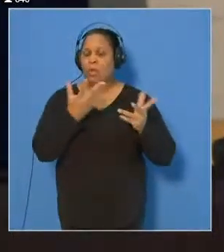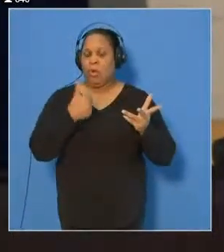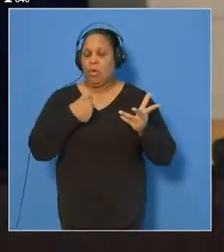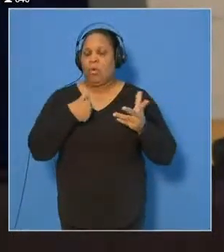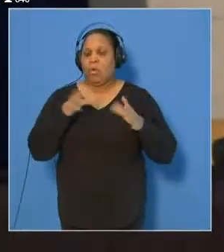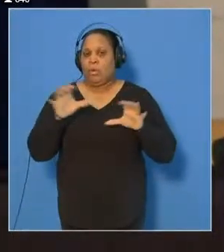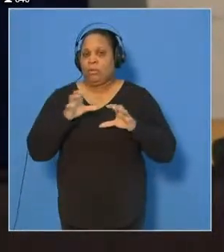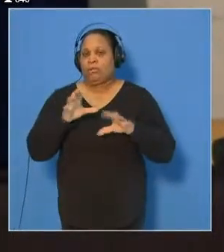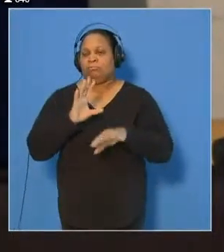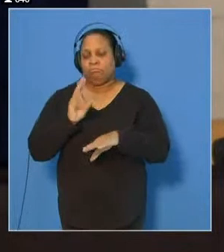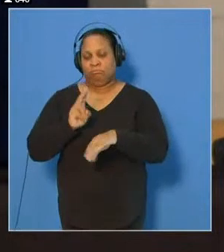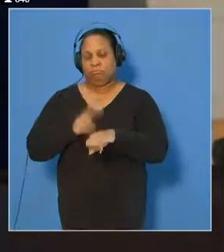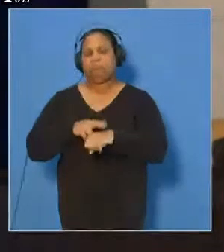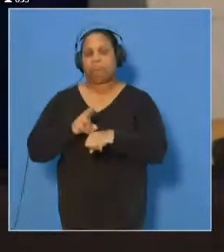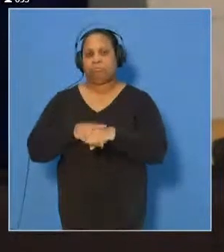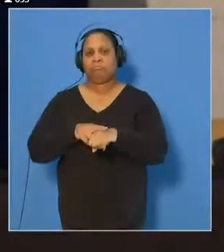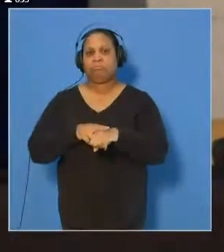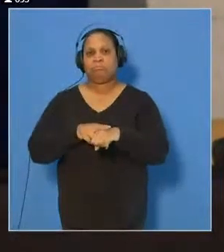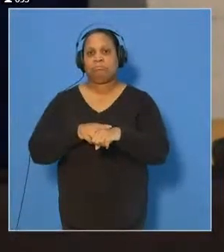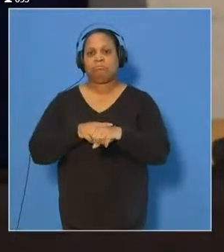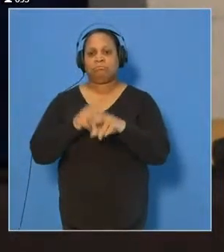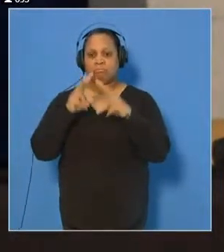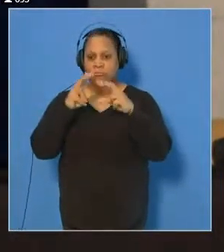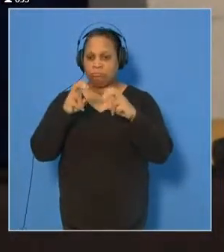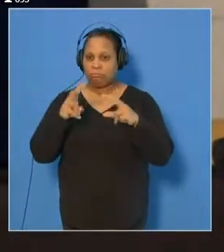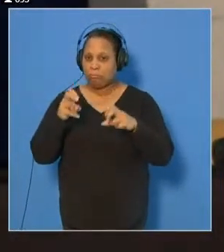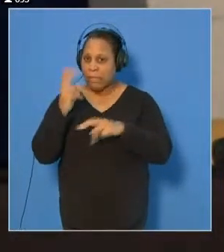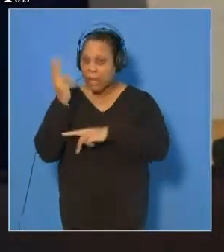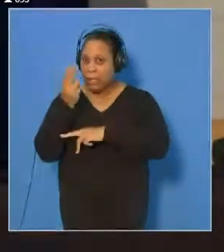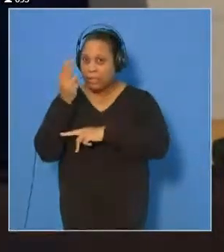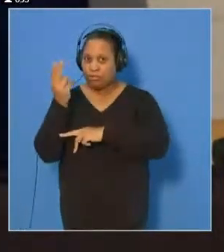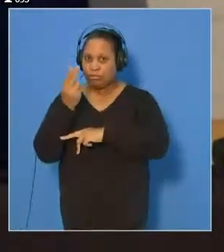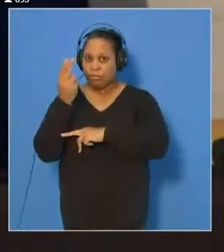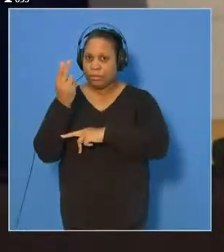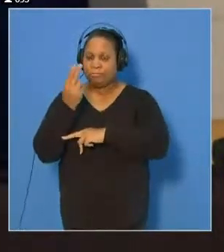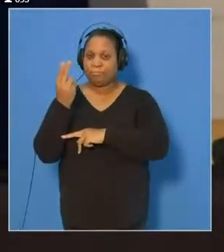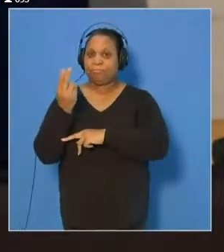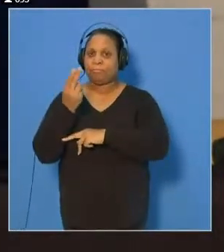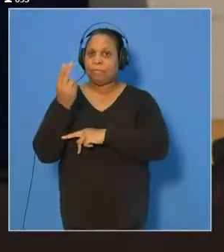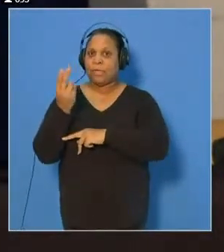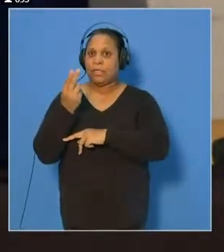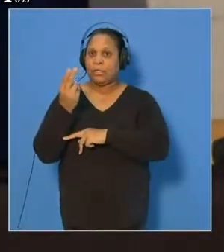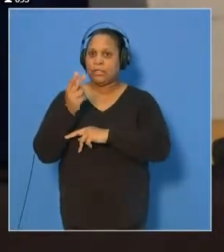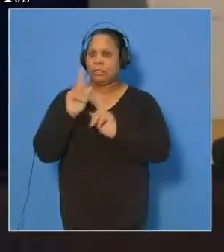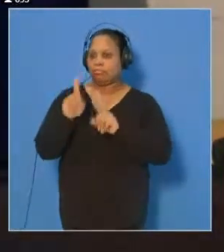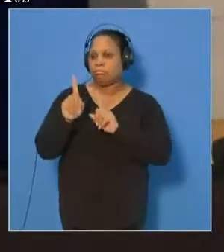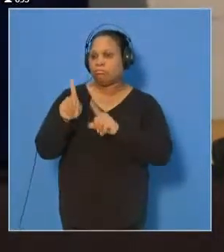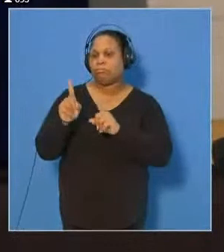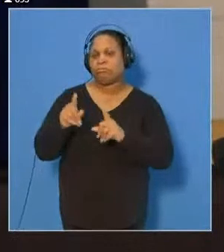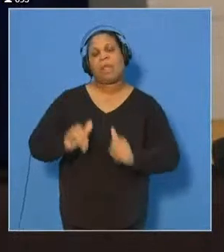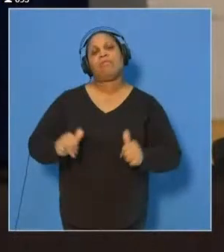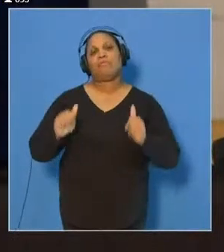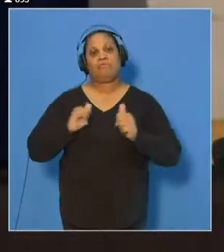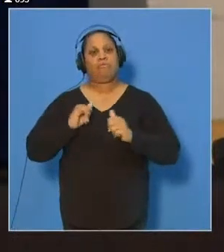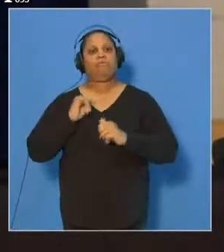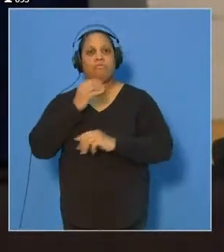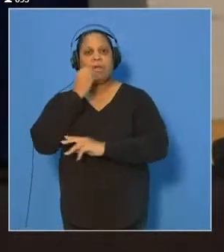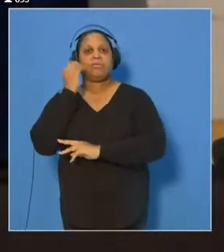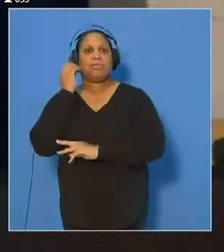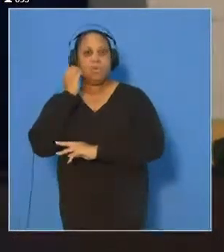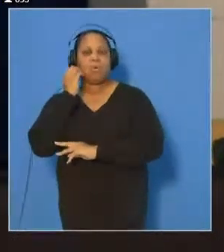done ordinarily is to assess the actual history, the history of attendance at a rest home, the history